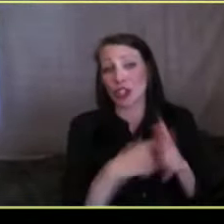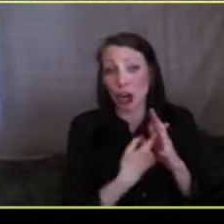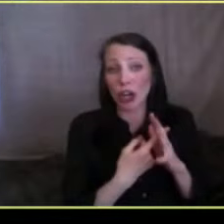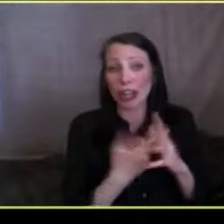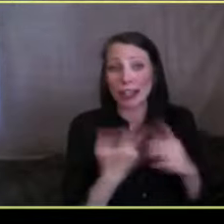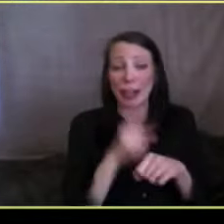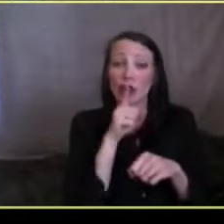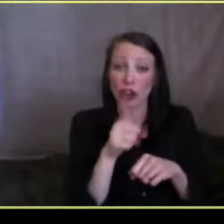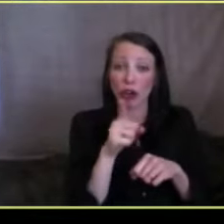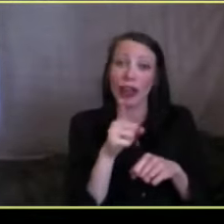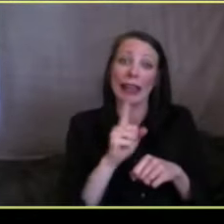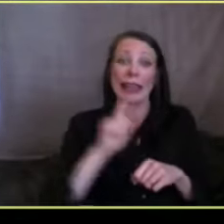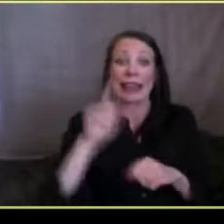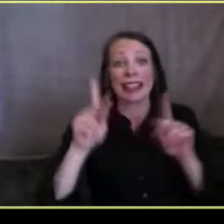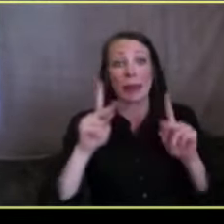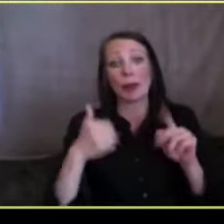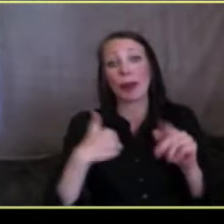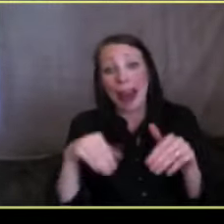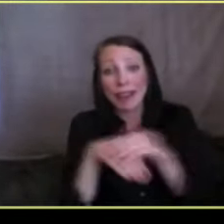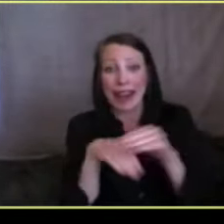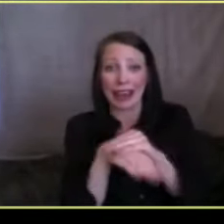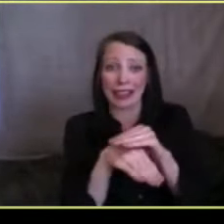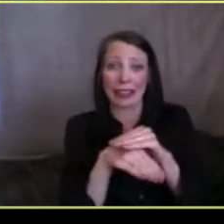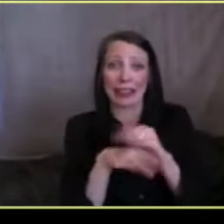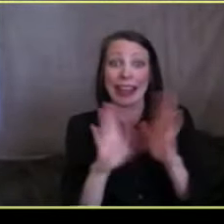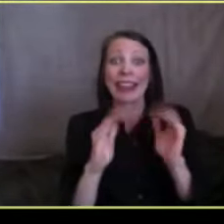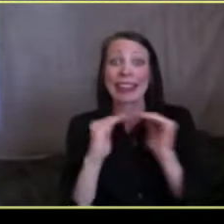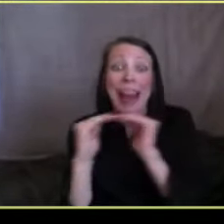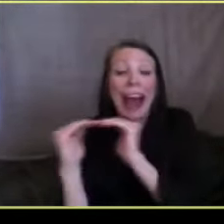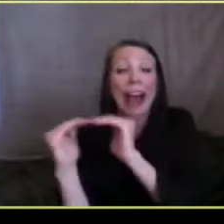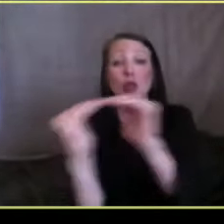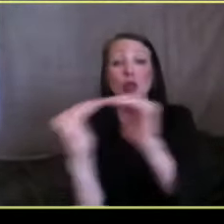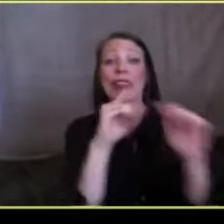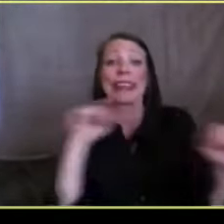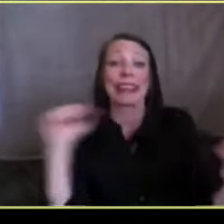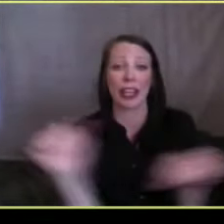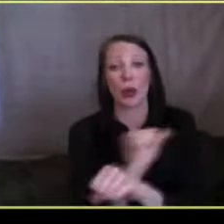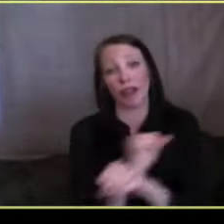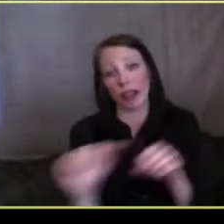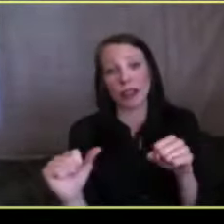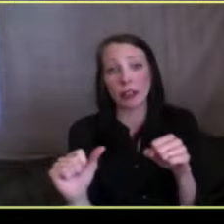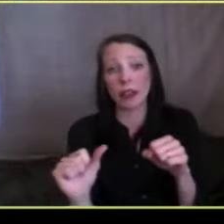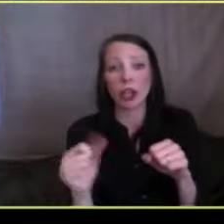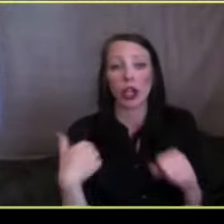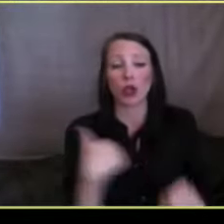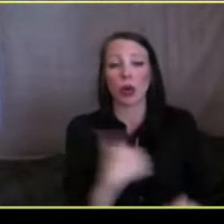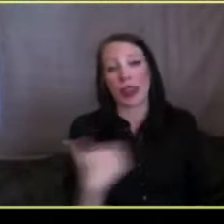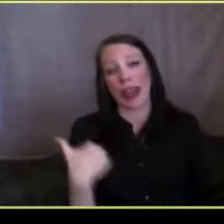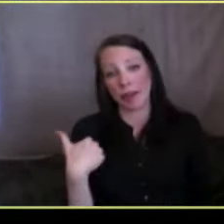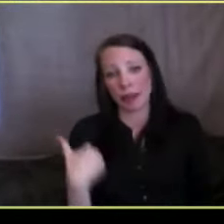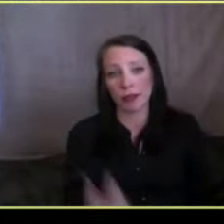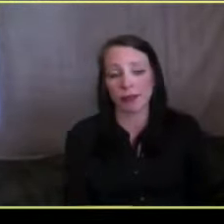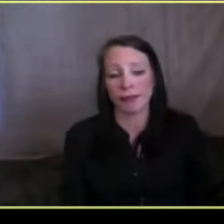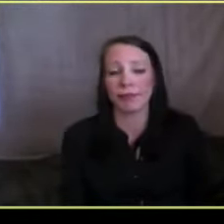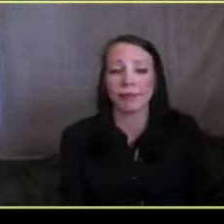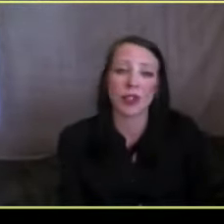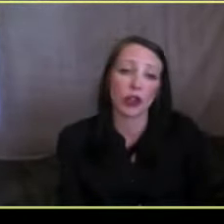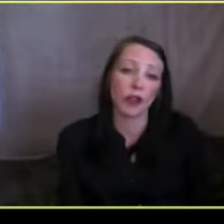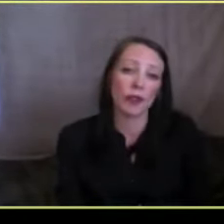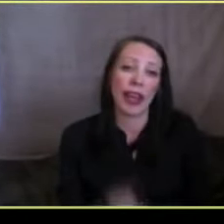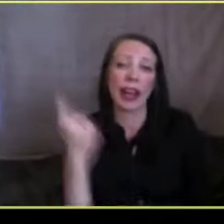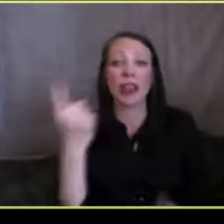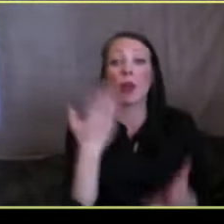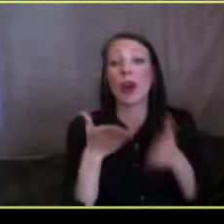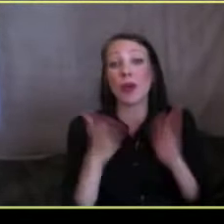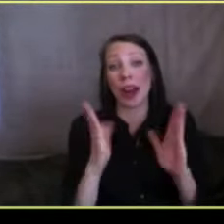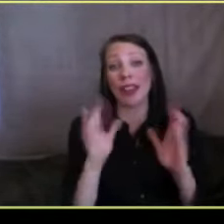good start, is making sure that deaf people have the access that is actually equivalent to what we have. So,